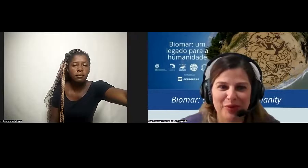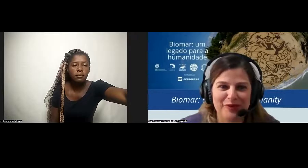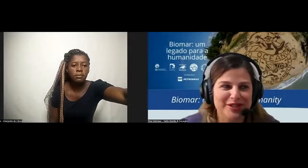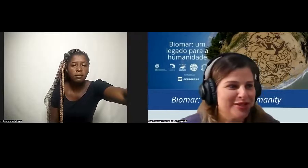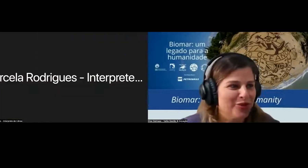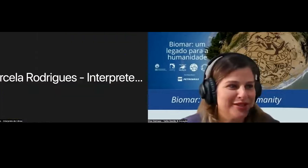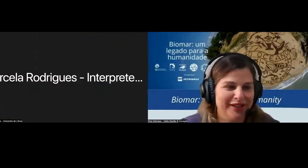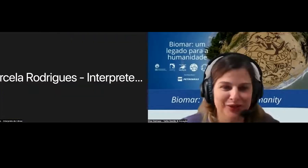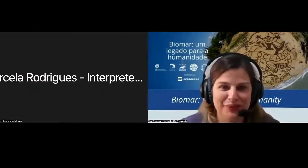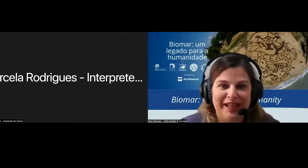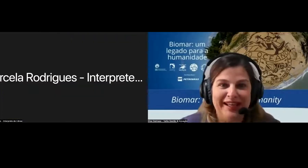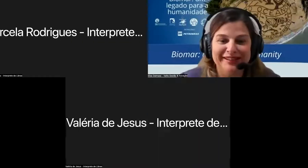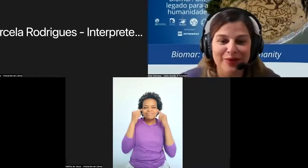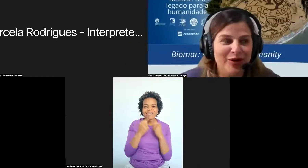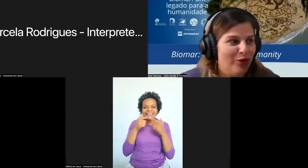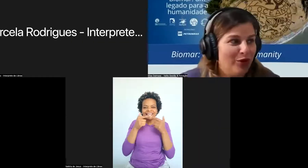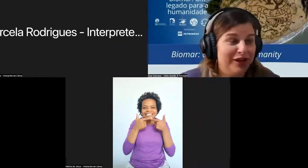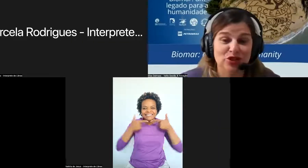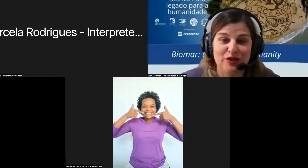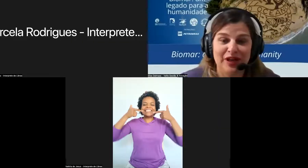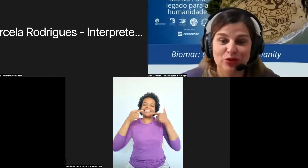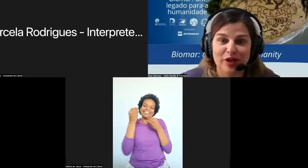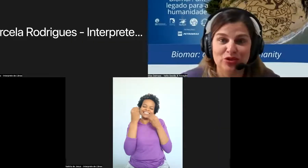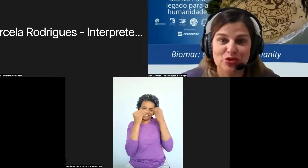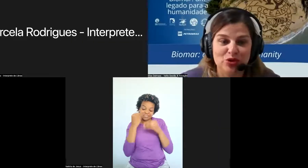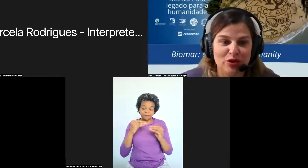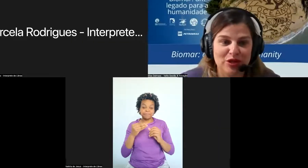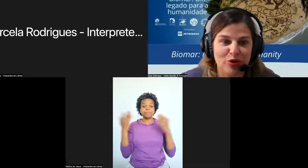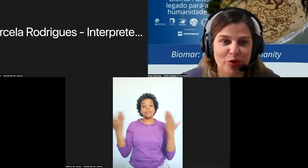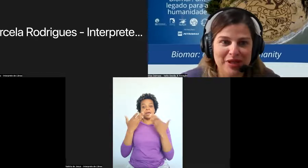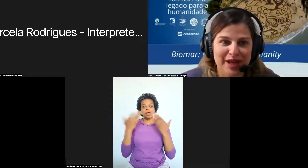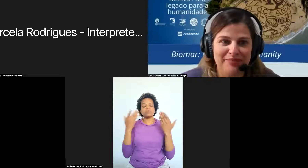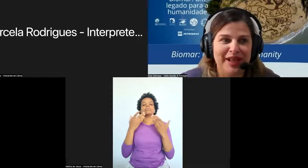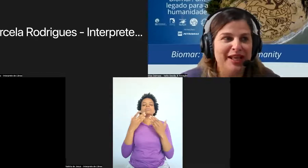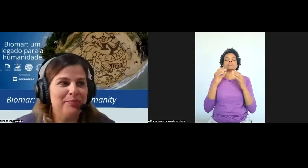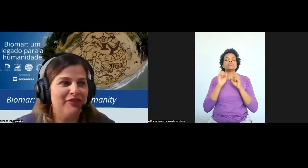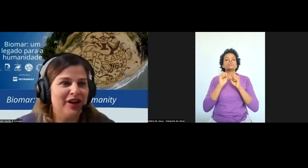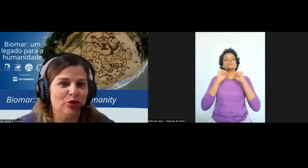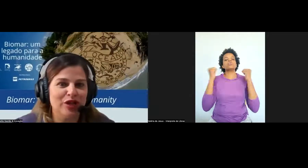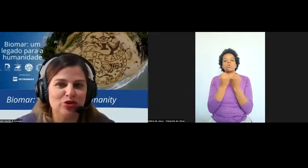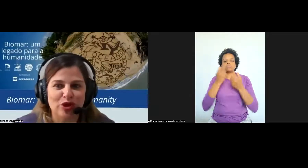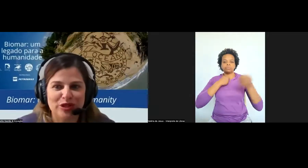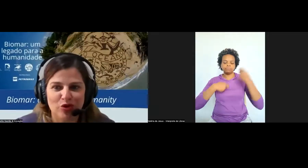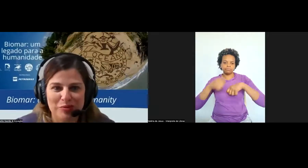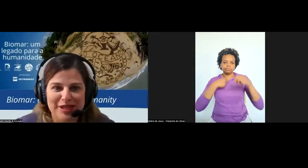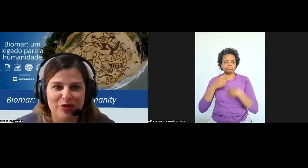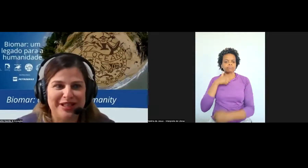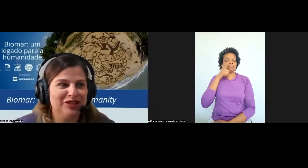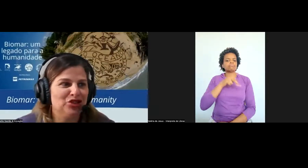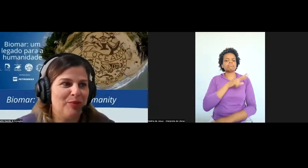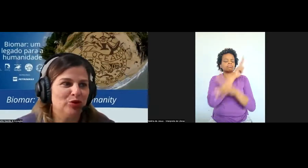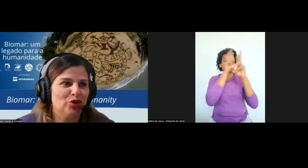People are sending emojis on the chat as well. I'm really glad that you guys are liking. Now we're going to go for the socioeconomics